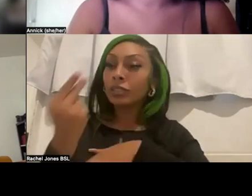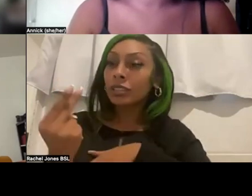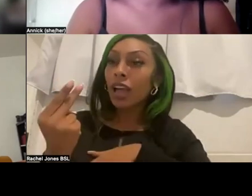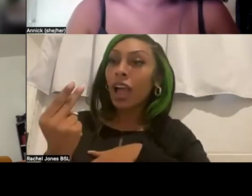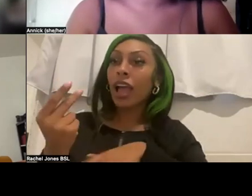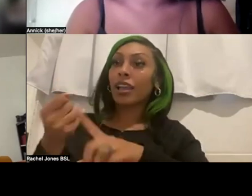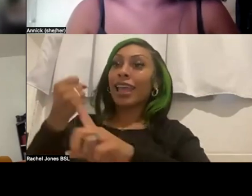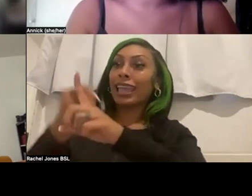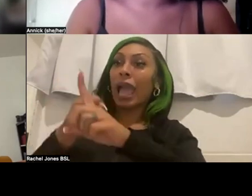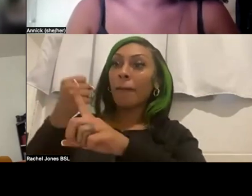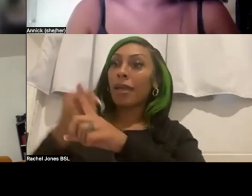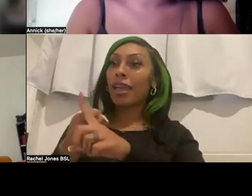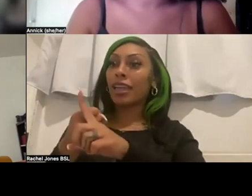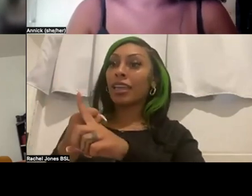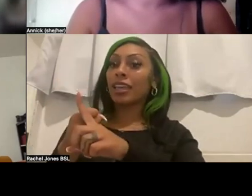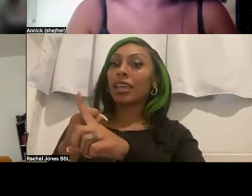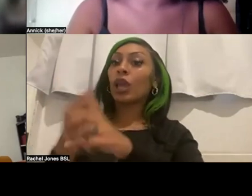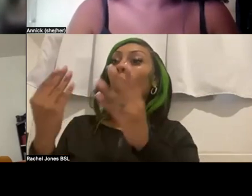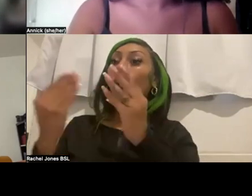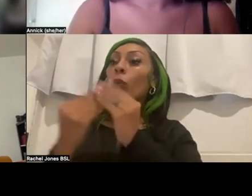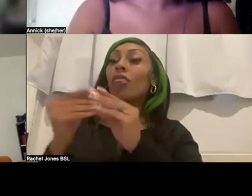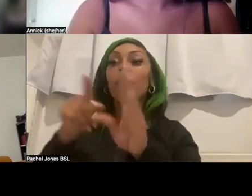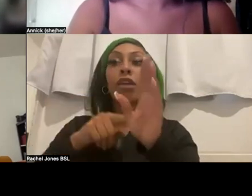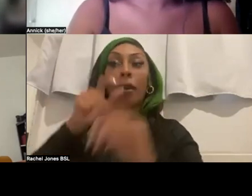campaigns by and with young people.